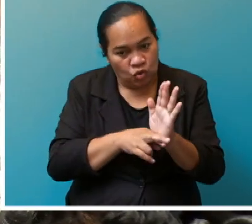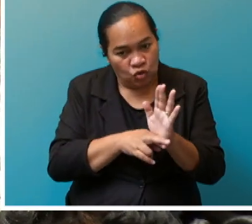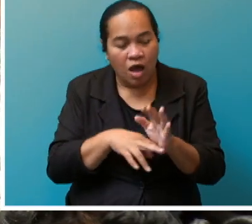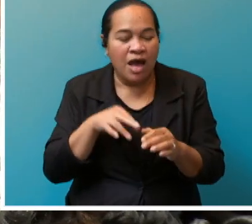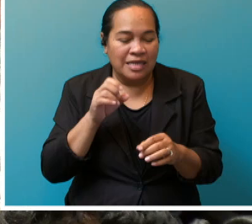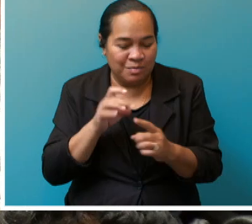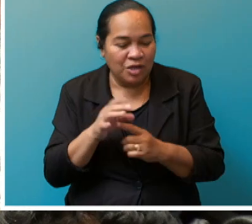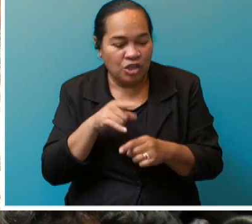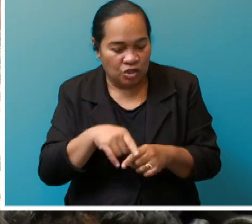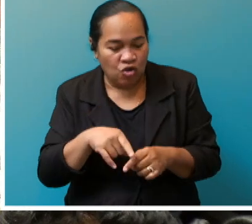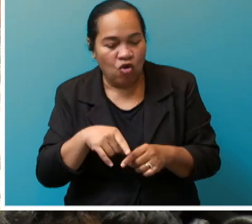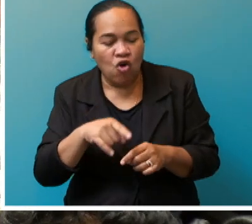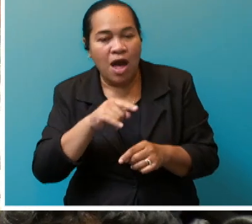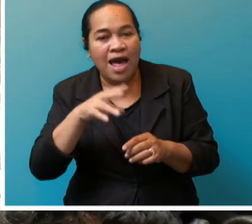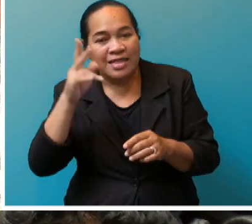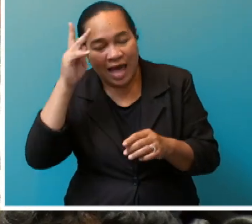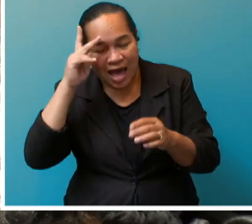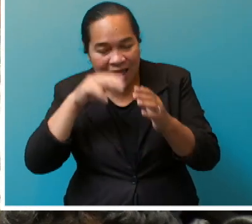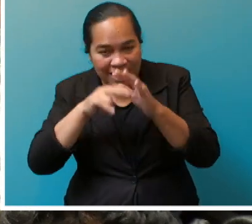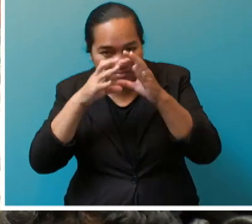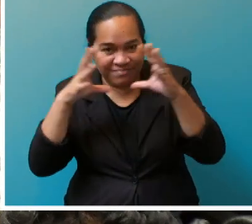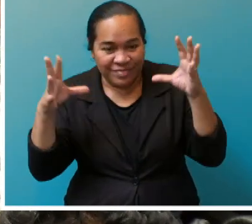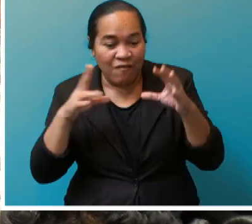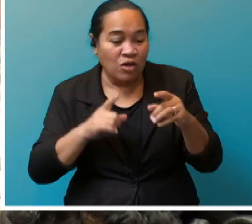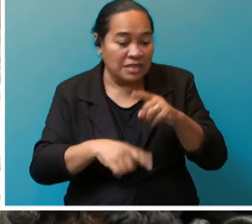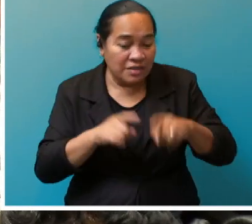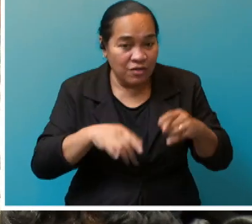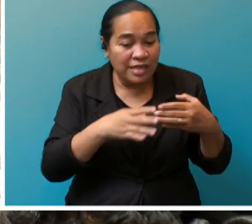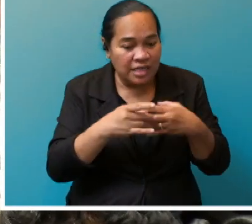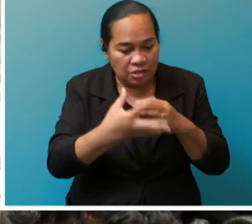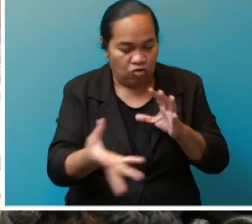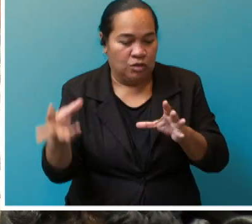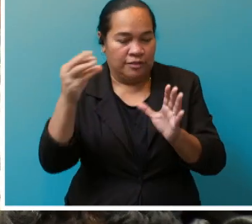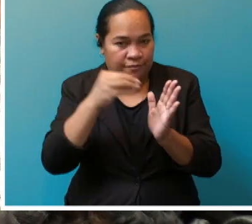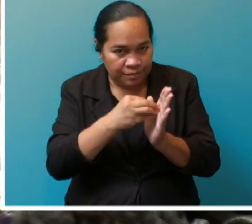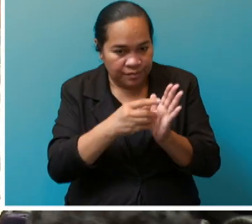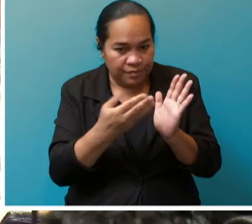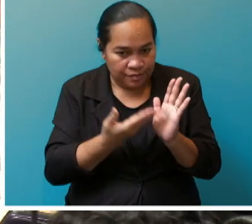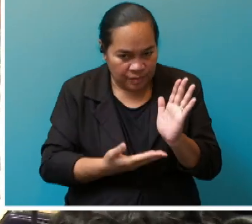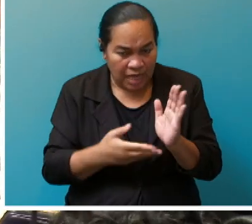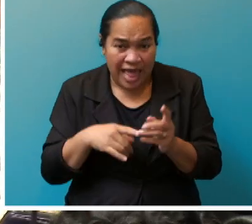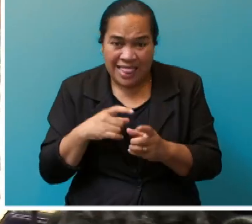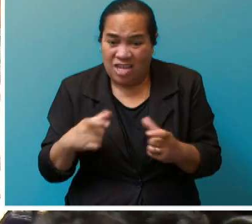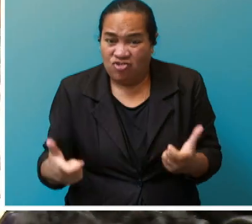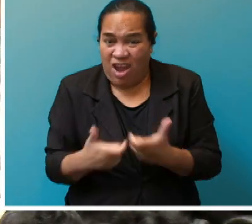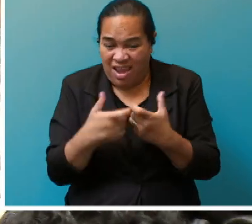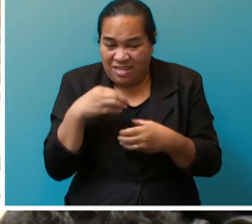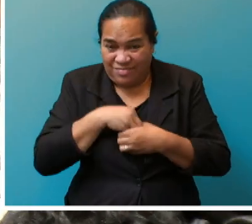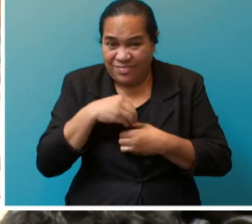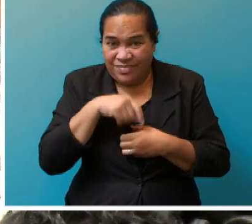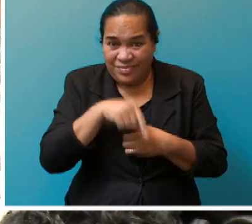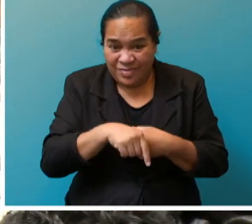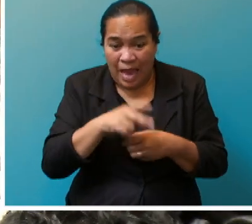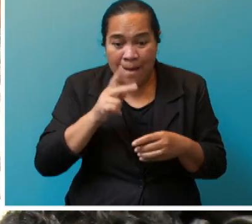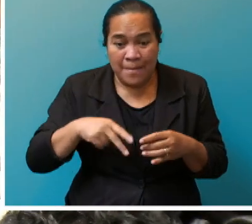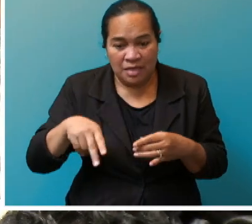leaders. Mr. Speaker, sir, the unique needs and challenges of the Pacific Island countries will not be met if we